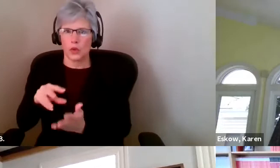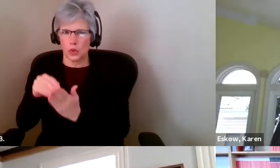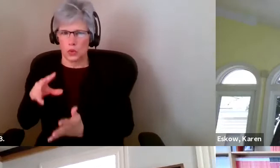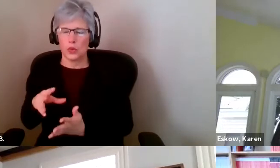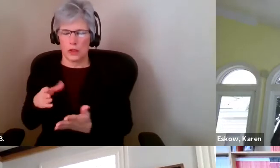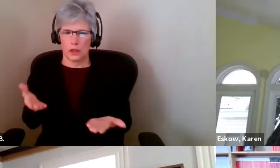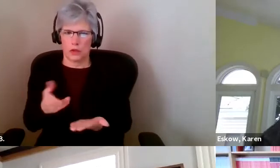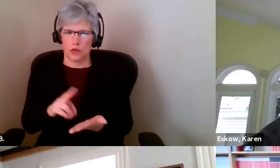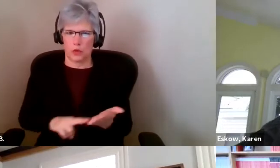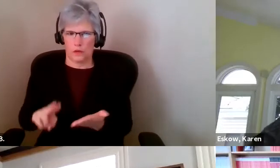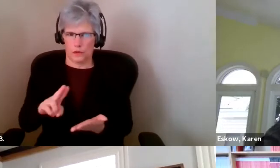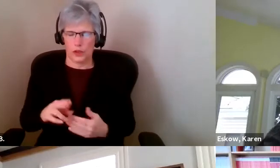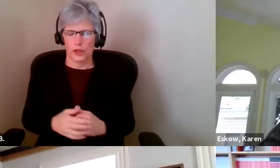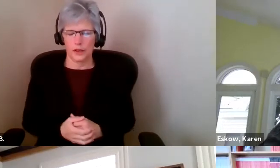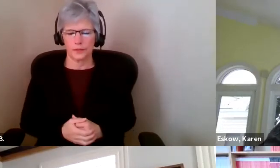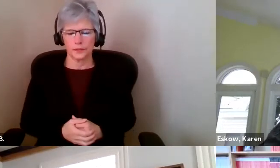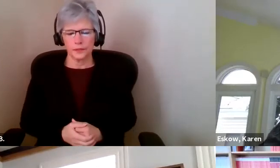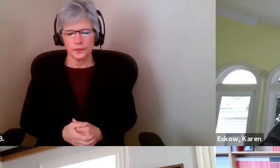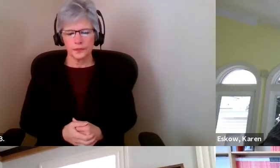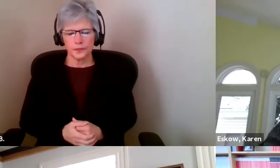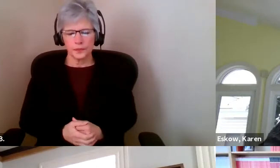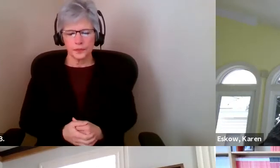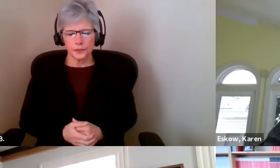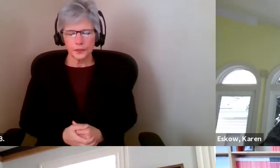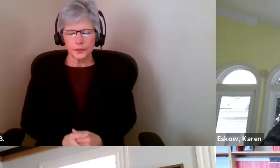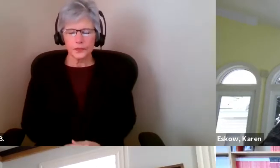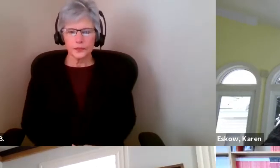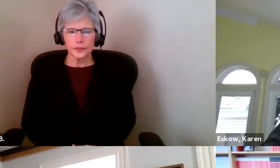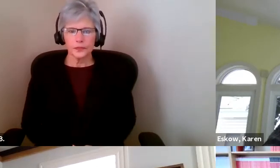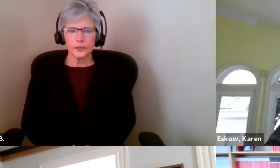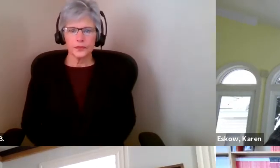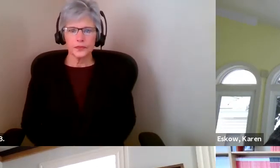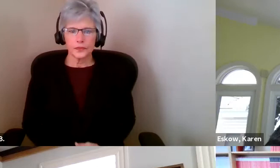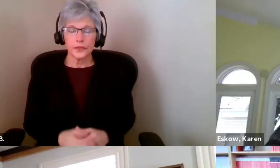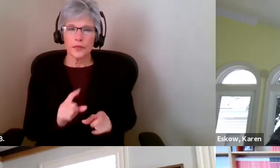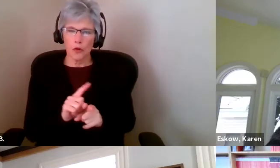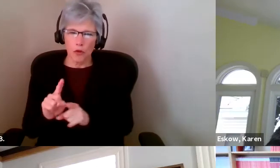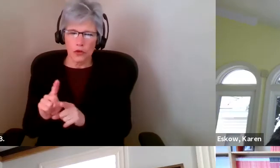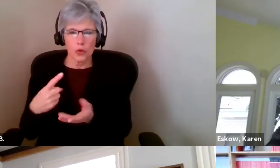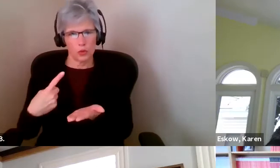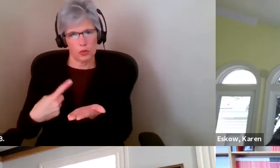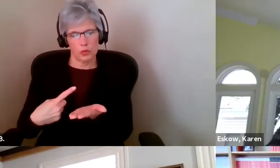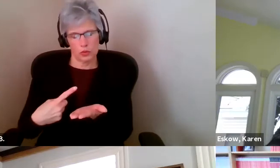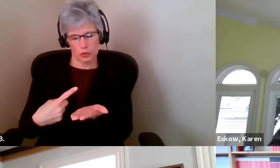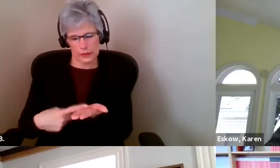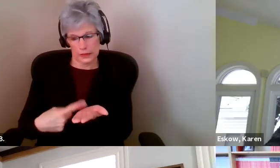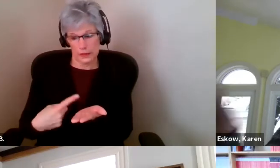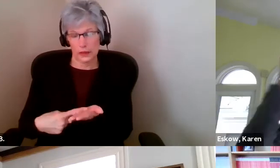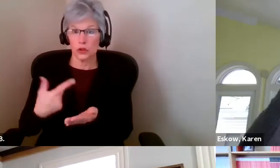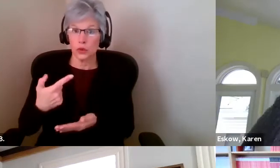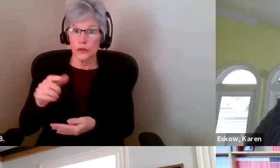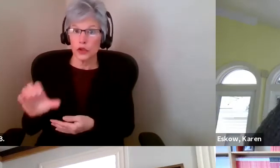university. I also talked about the need for the 21st century university to be very socially